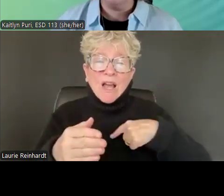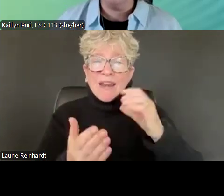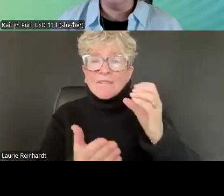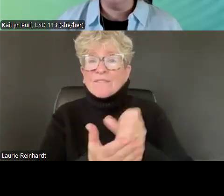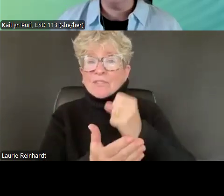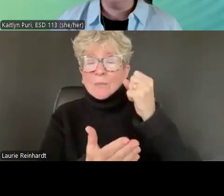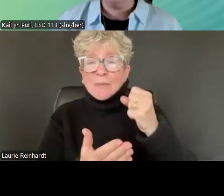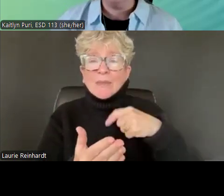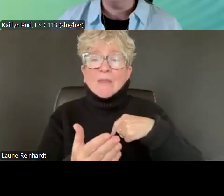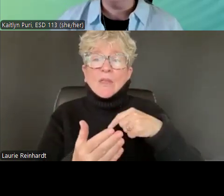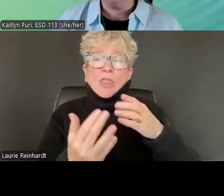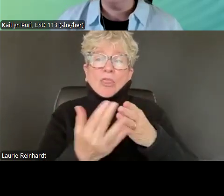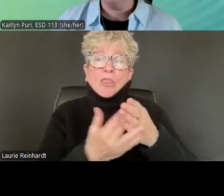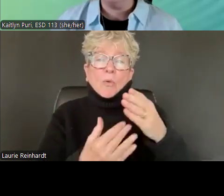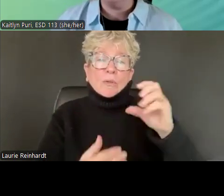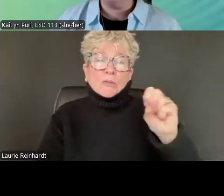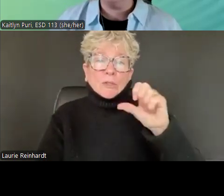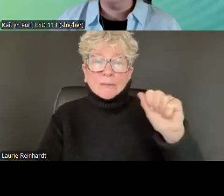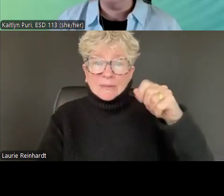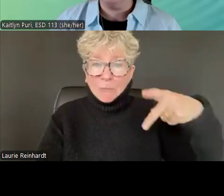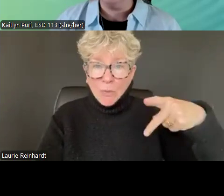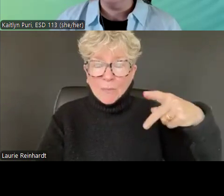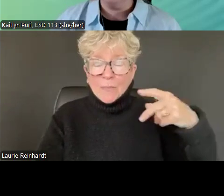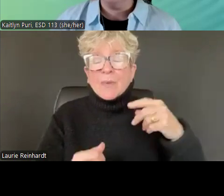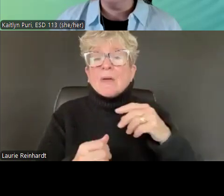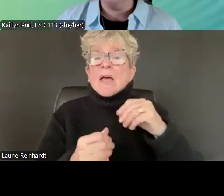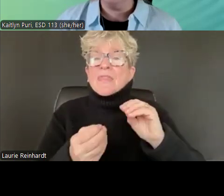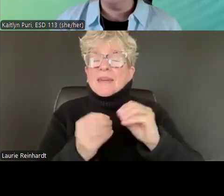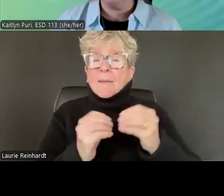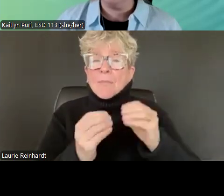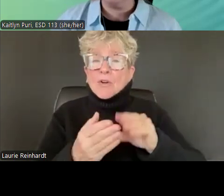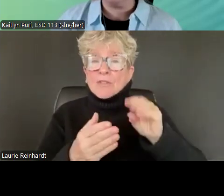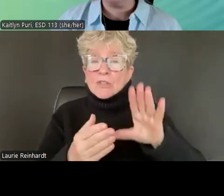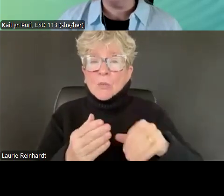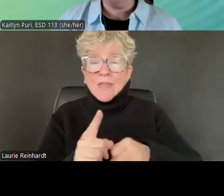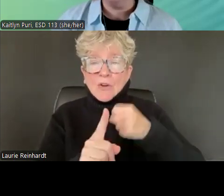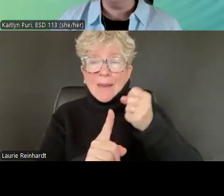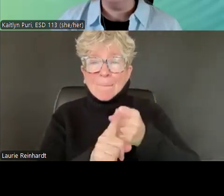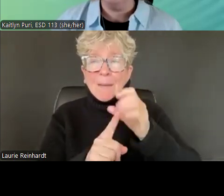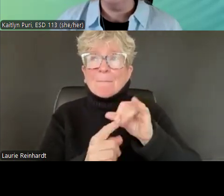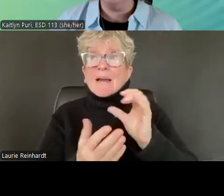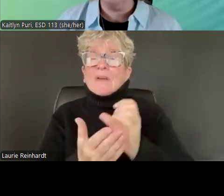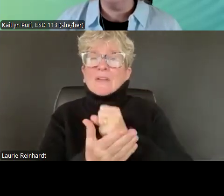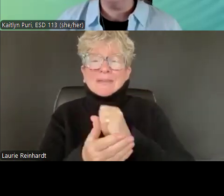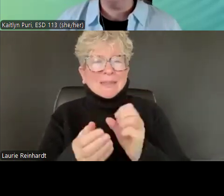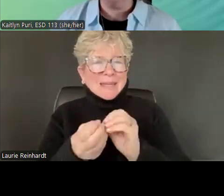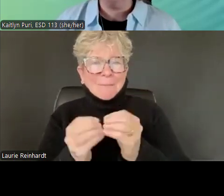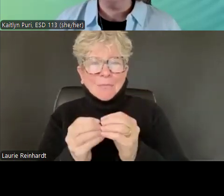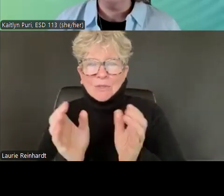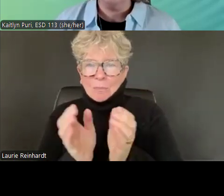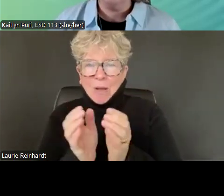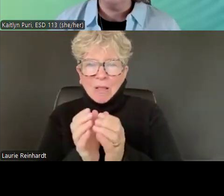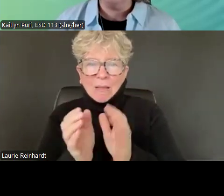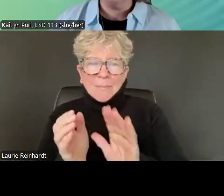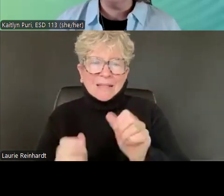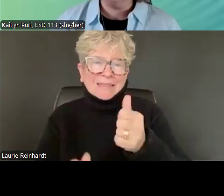provided by student assistance services, the number of students impacted by intervention is pretty small, about 10